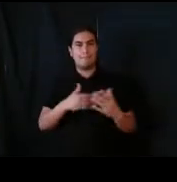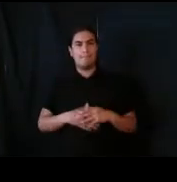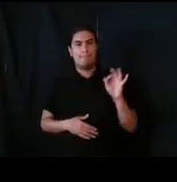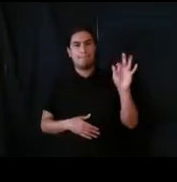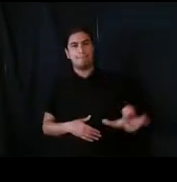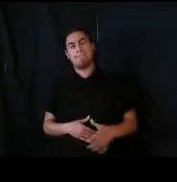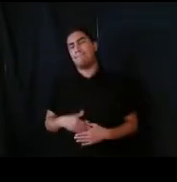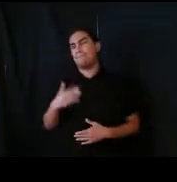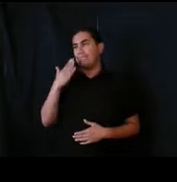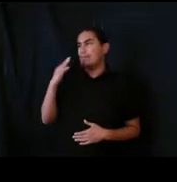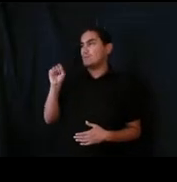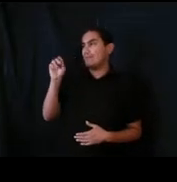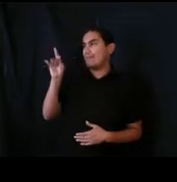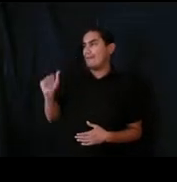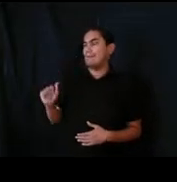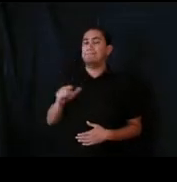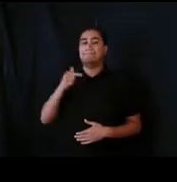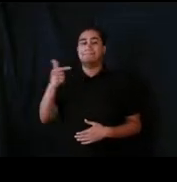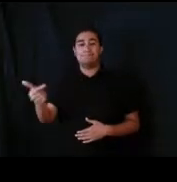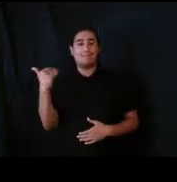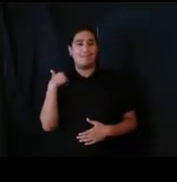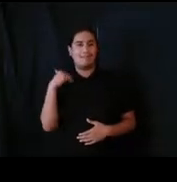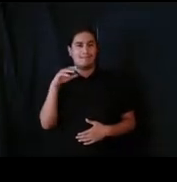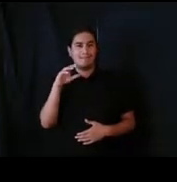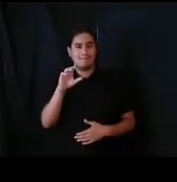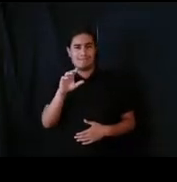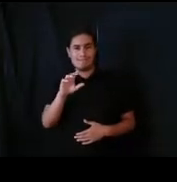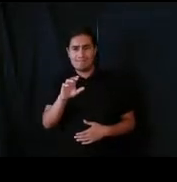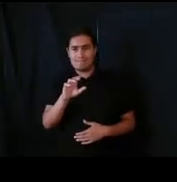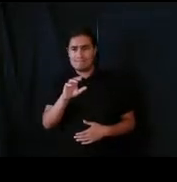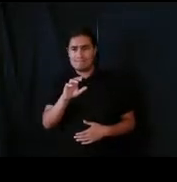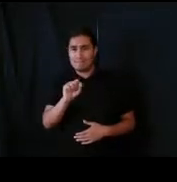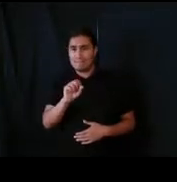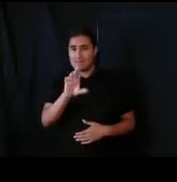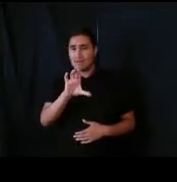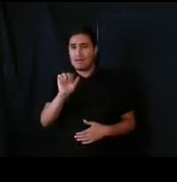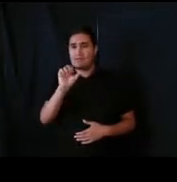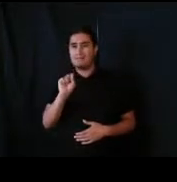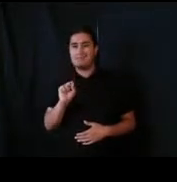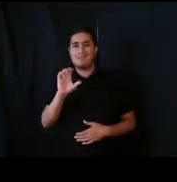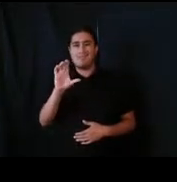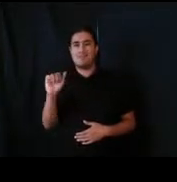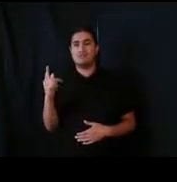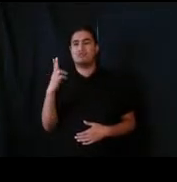sophia next we have sarkis kaczyk from the central coast coalition